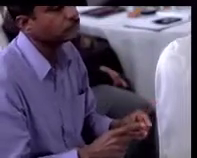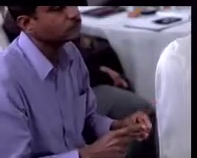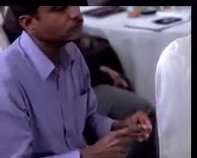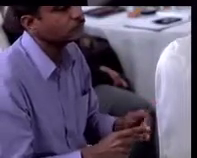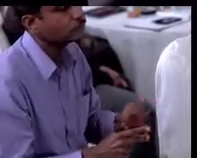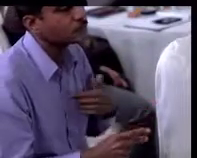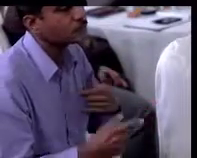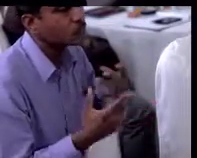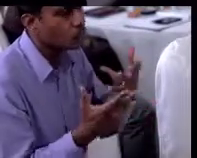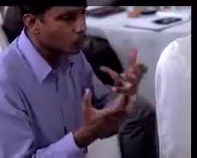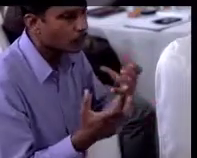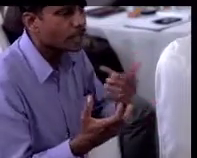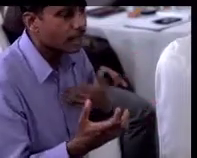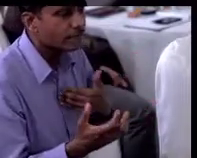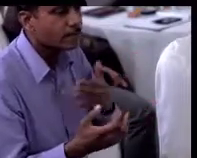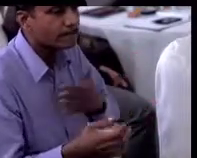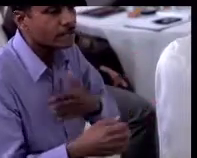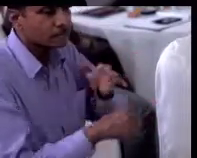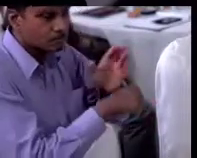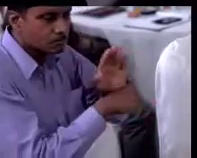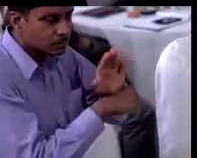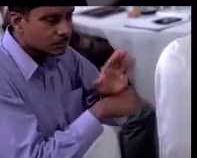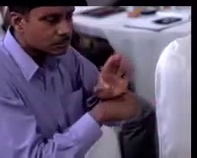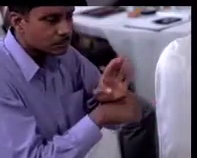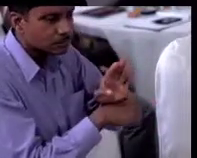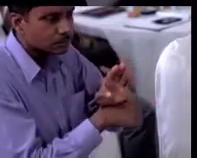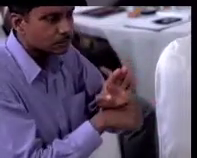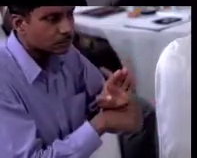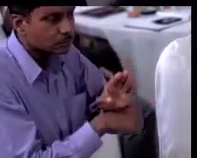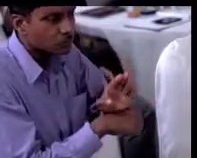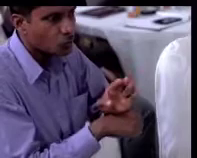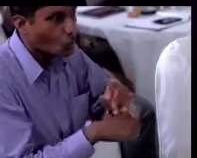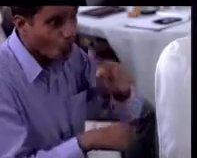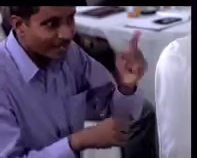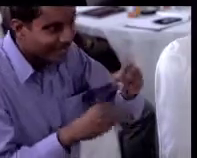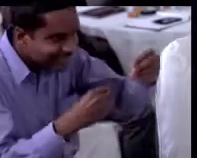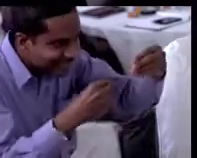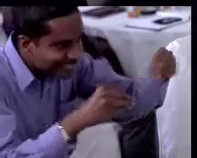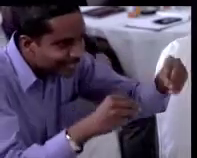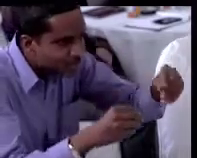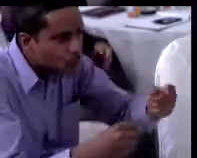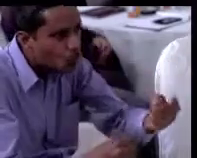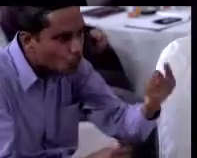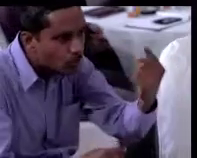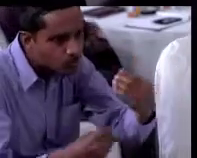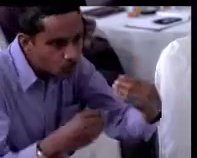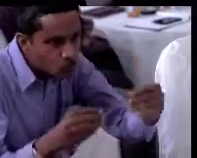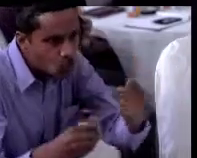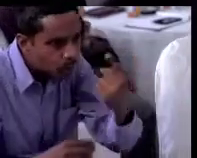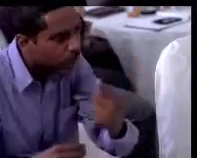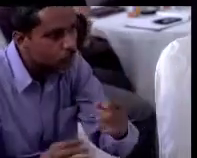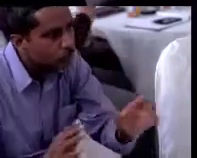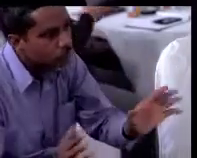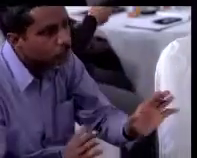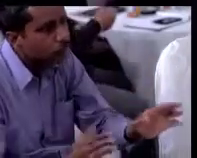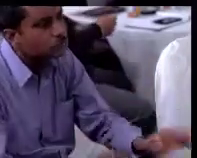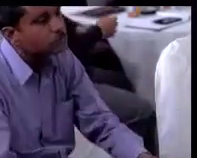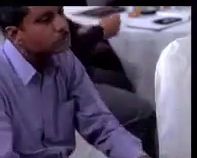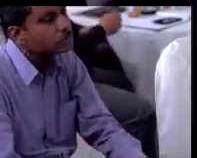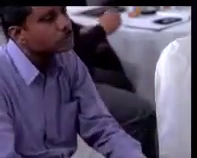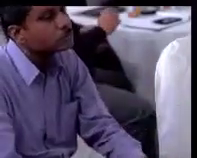I knew that I wanted to have Simply Runway stand for something more than just retail.